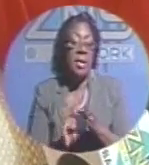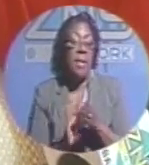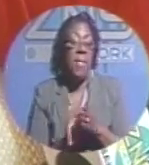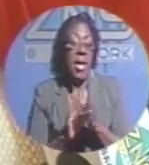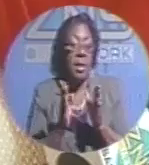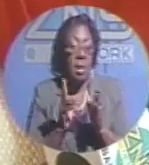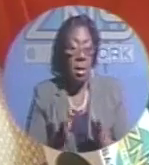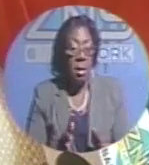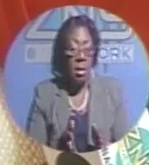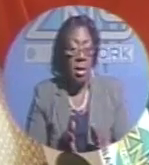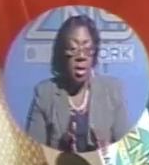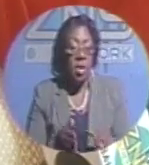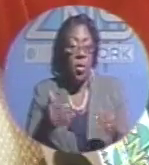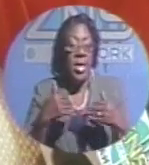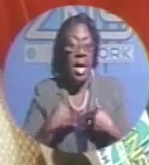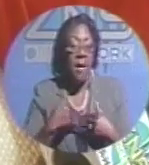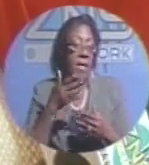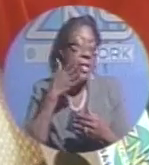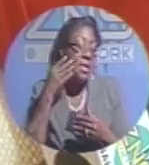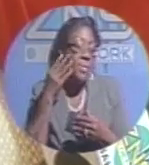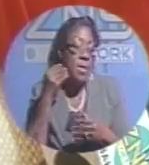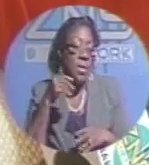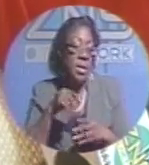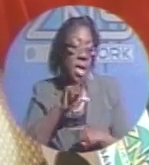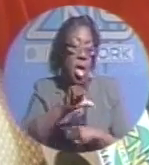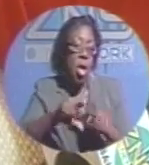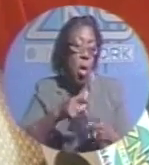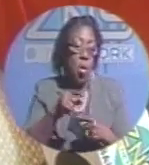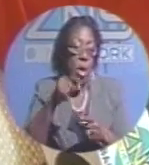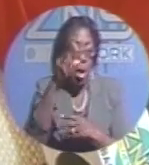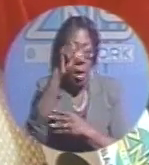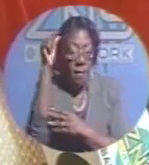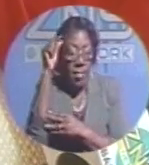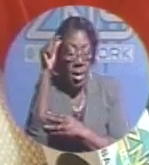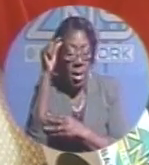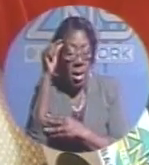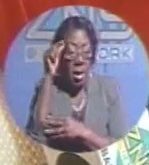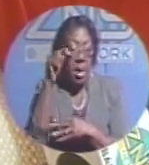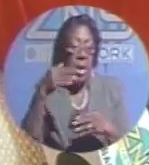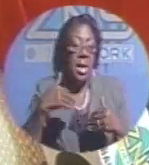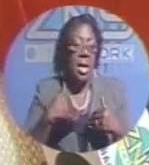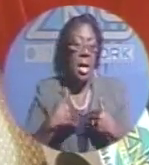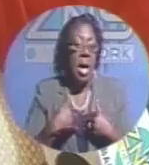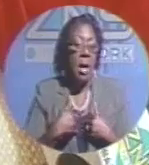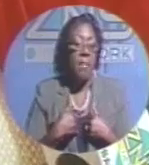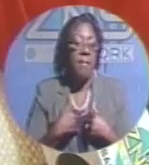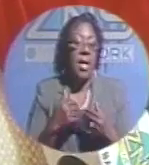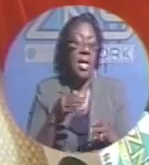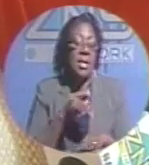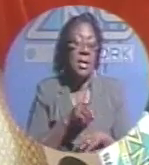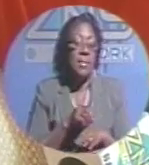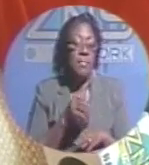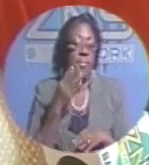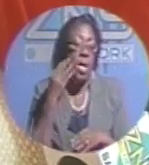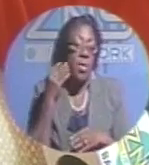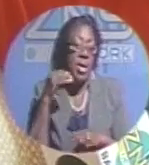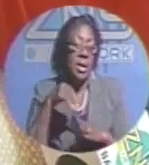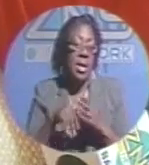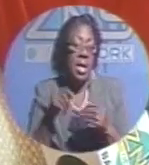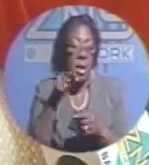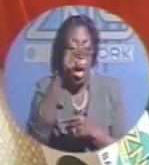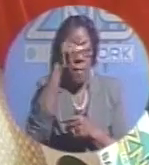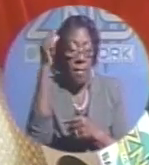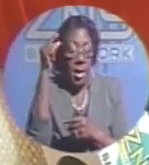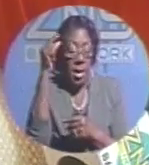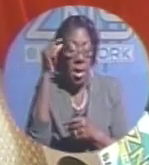I have experience also in government. I've worked for Bahamas Customs. I've worked